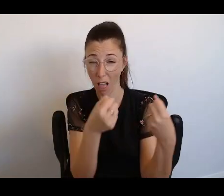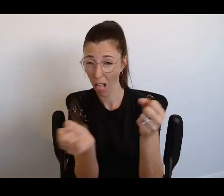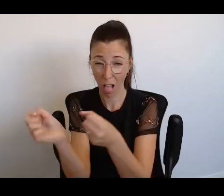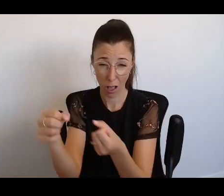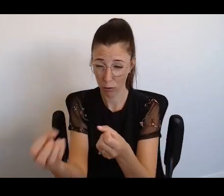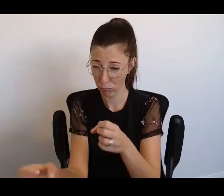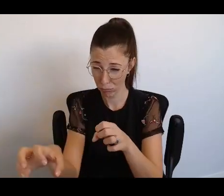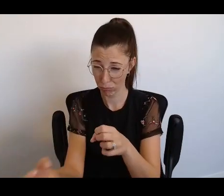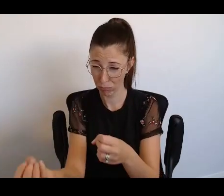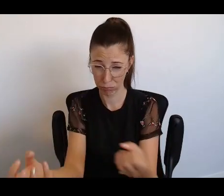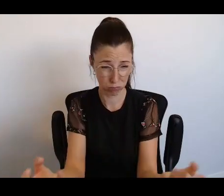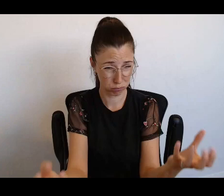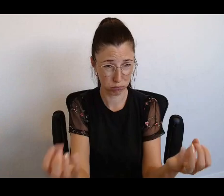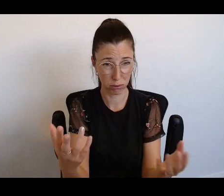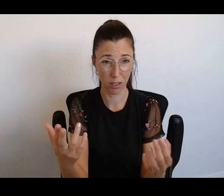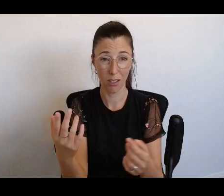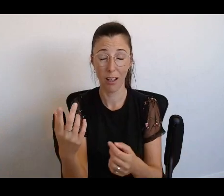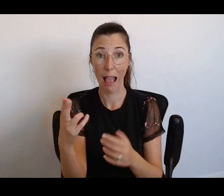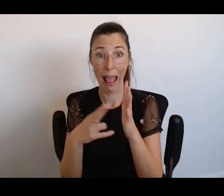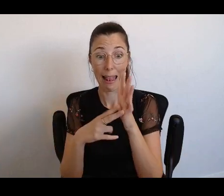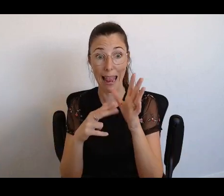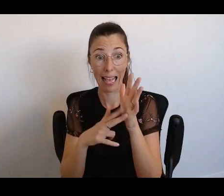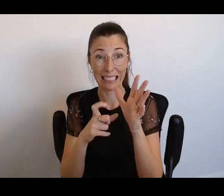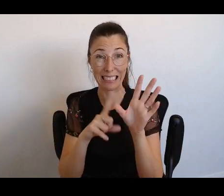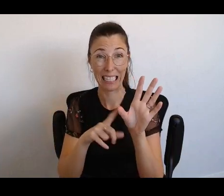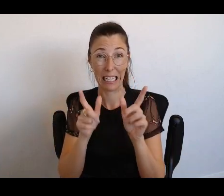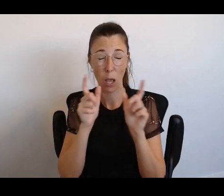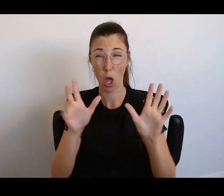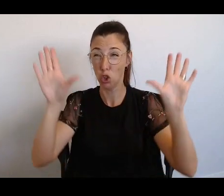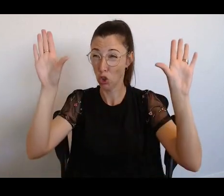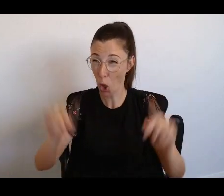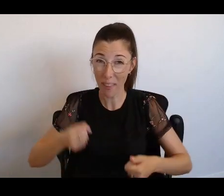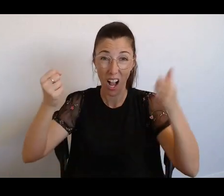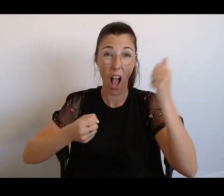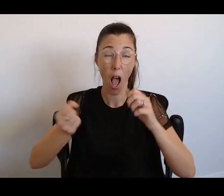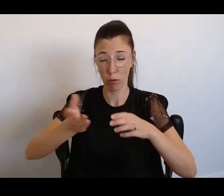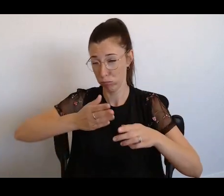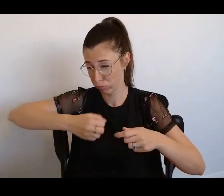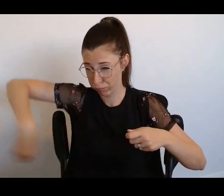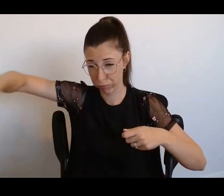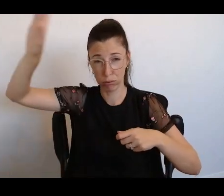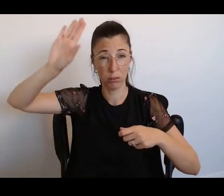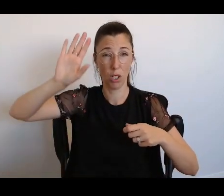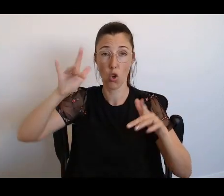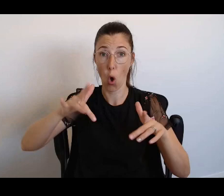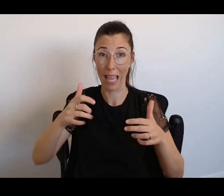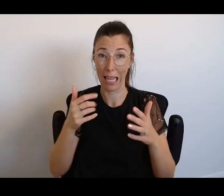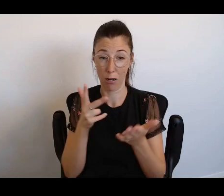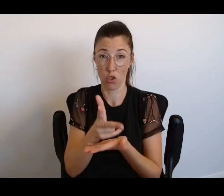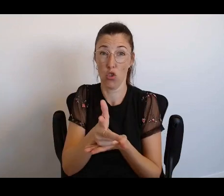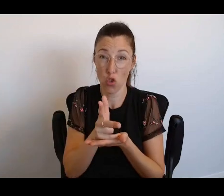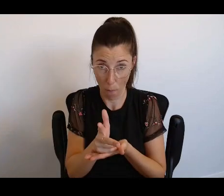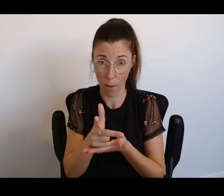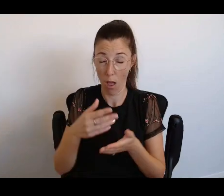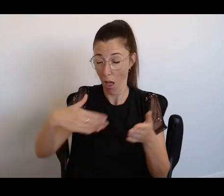point Nancy yelled to stop the car. And she literally had the door open before it came to a complete halt. In the red sand, there were